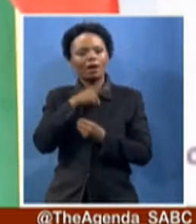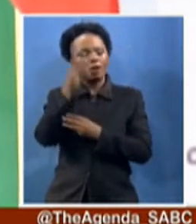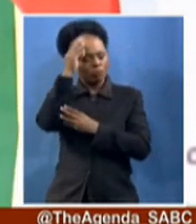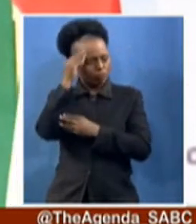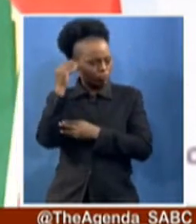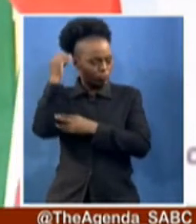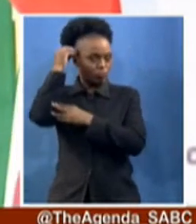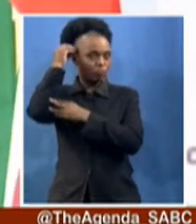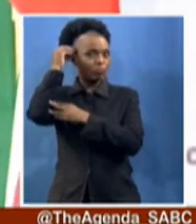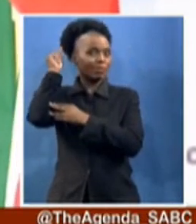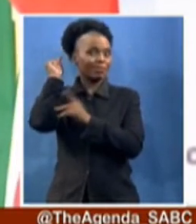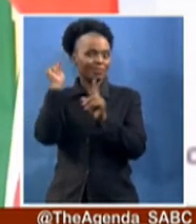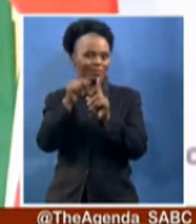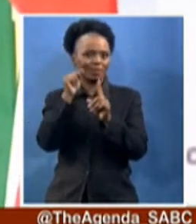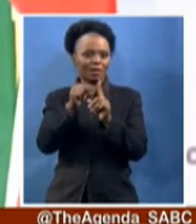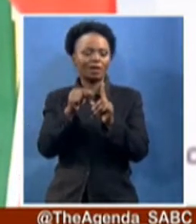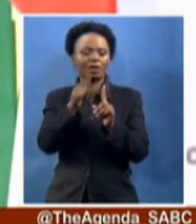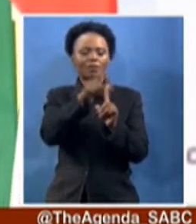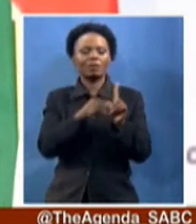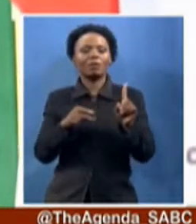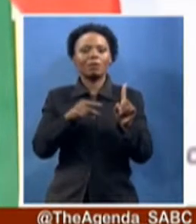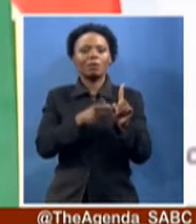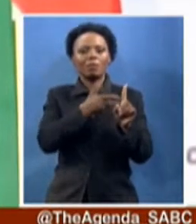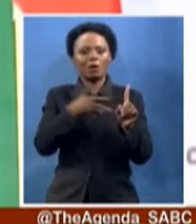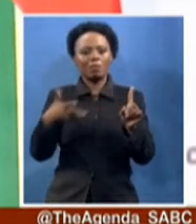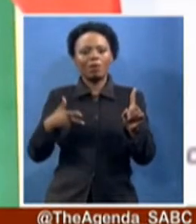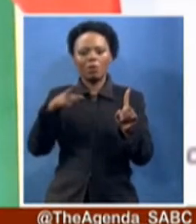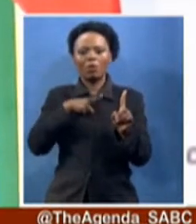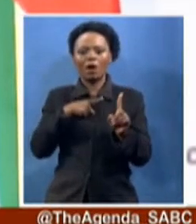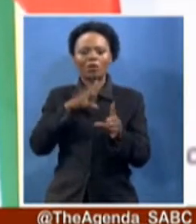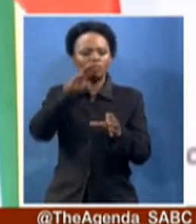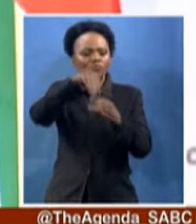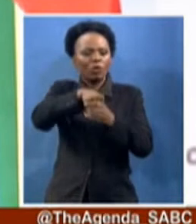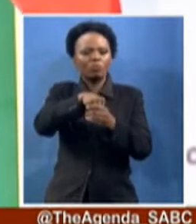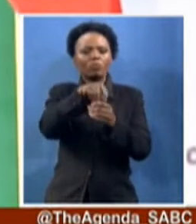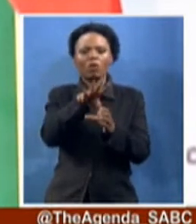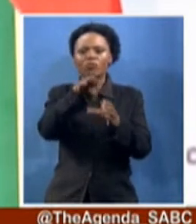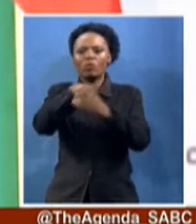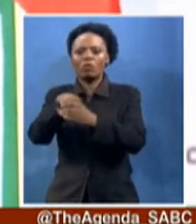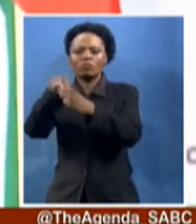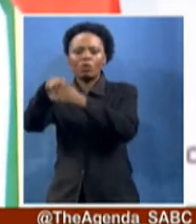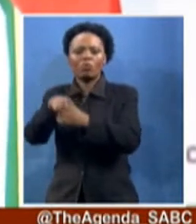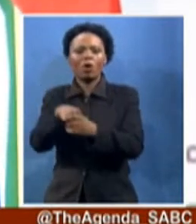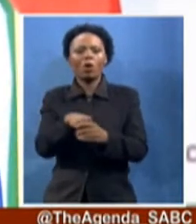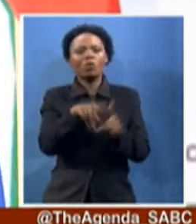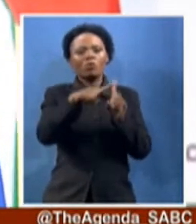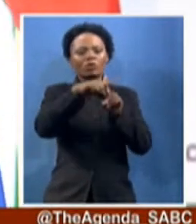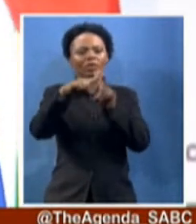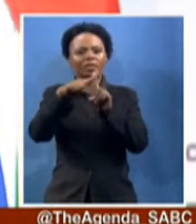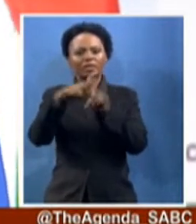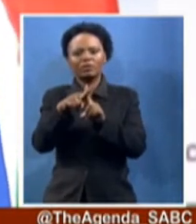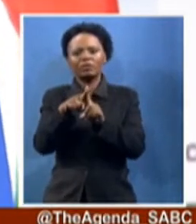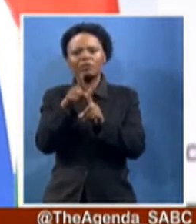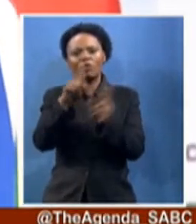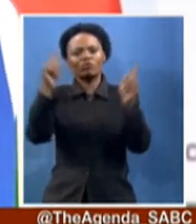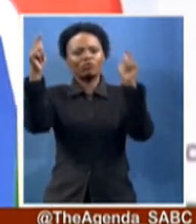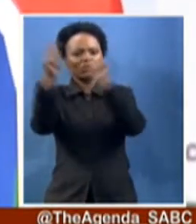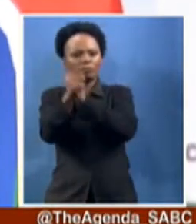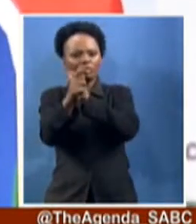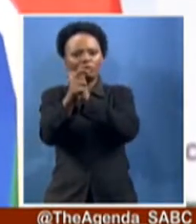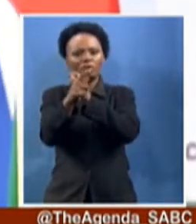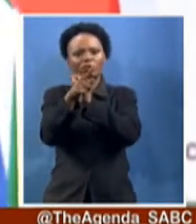positive contribution in the transformation of our liberation heritage narrative, which is mainly